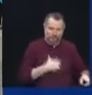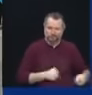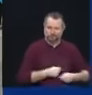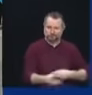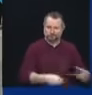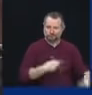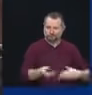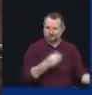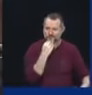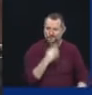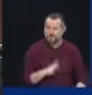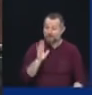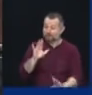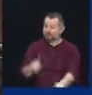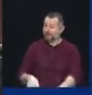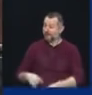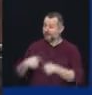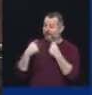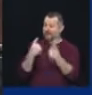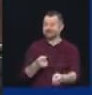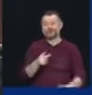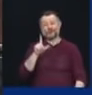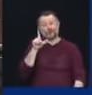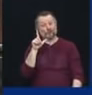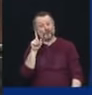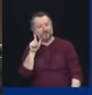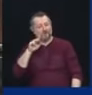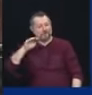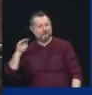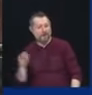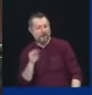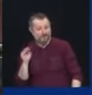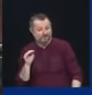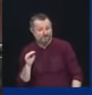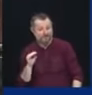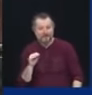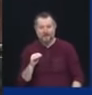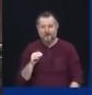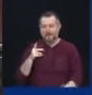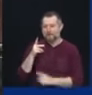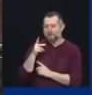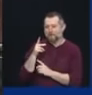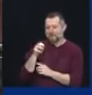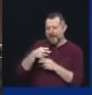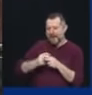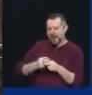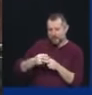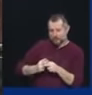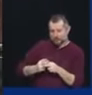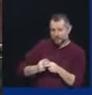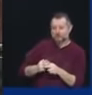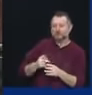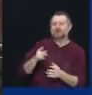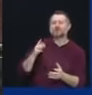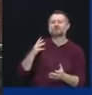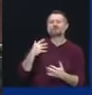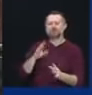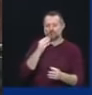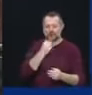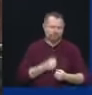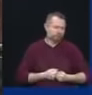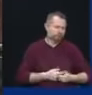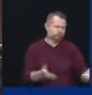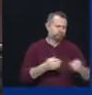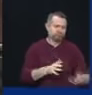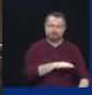So far, 21 million pounds of food have been delivered. Over 1